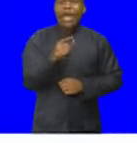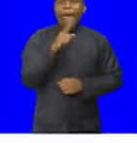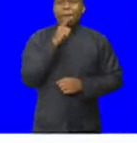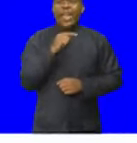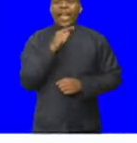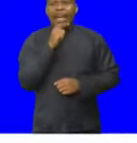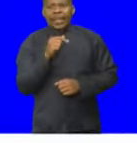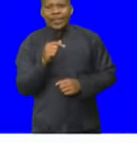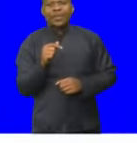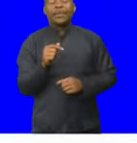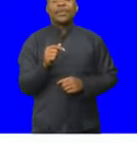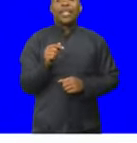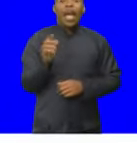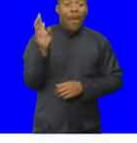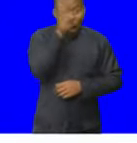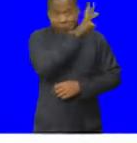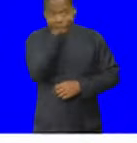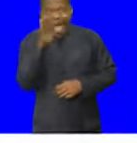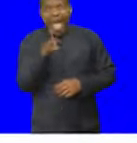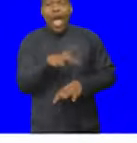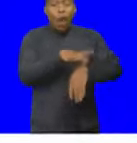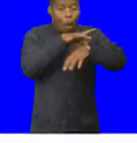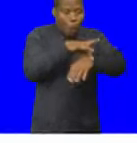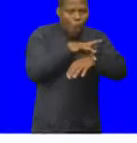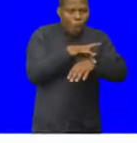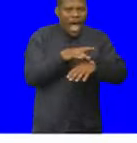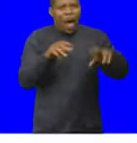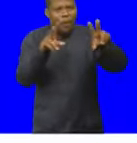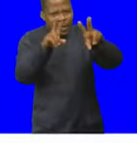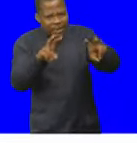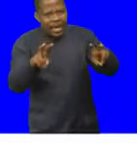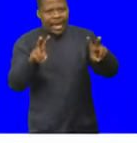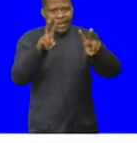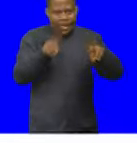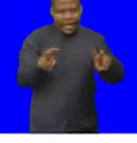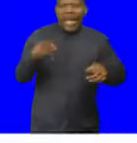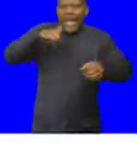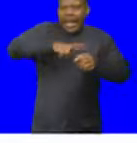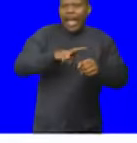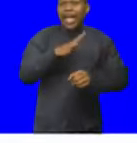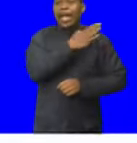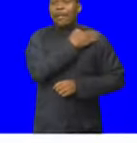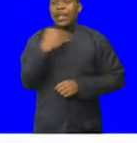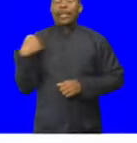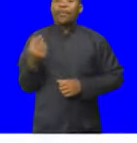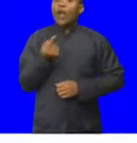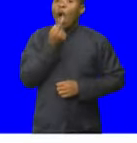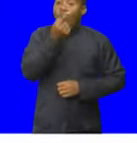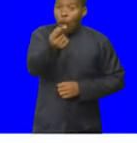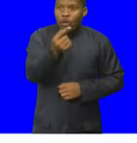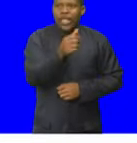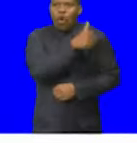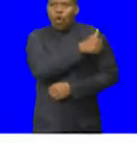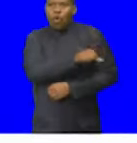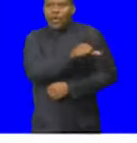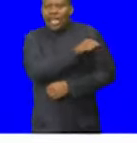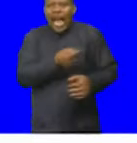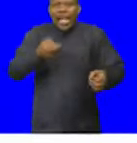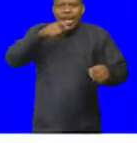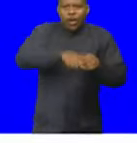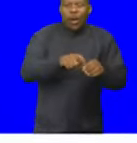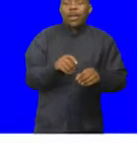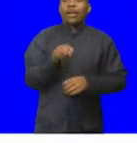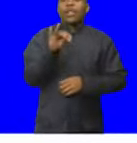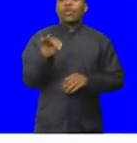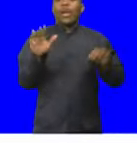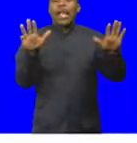kokuthi litiko belisicaphelele simo liphinde lisilandzelela. Induna ithi le ndoda ifike esibhedlela mhlati ngemashumi lamabili